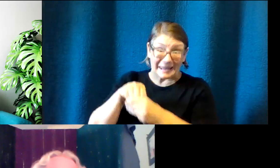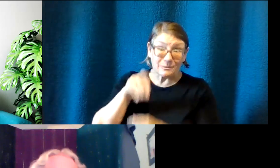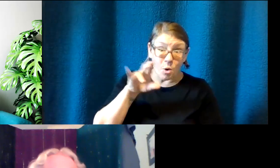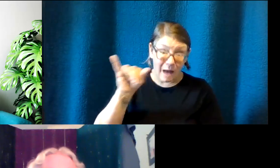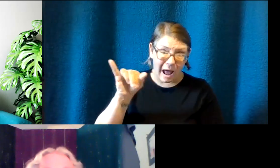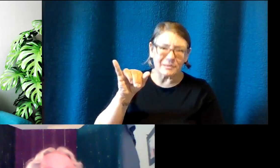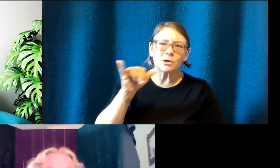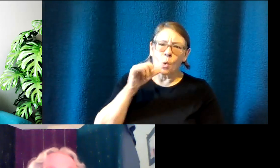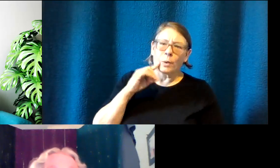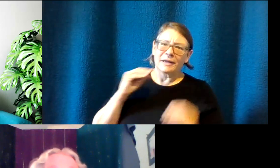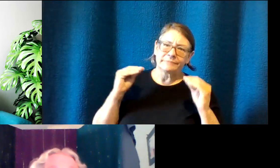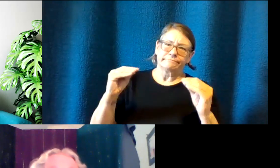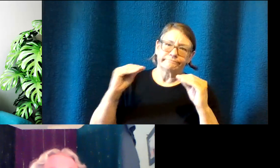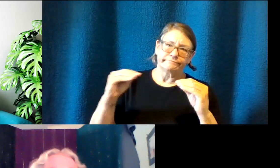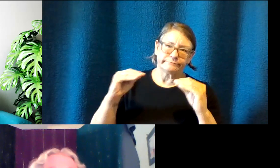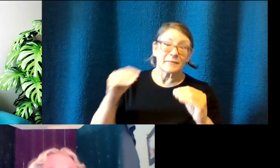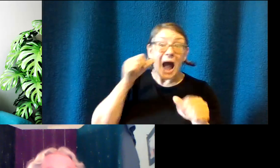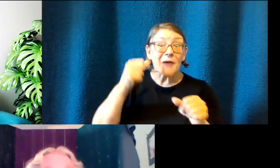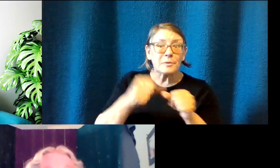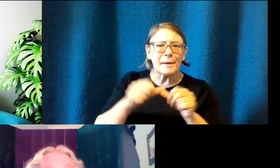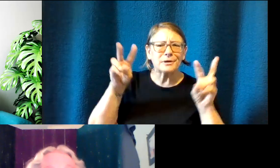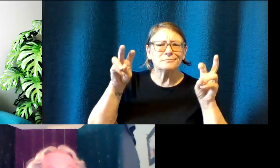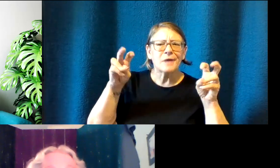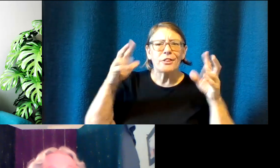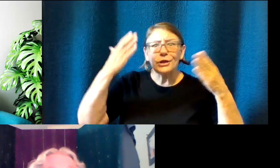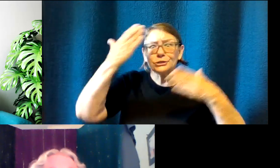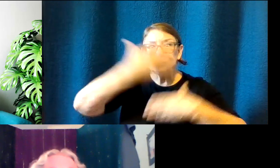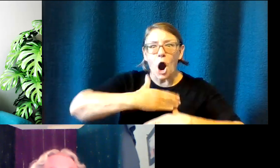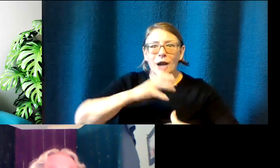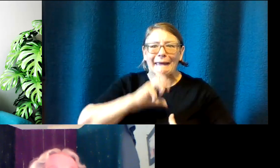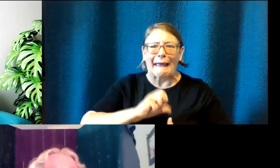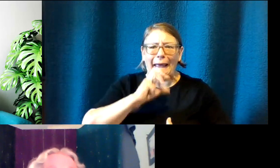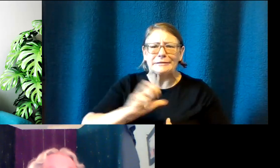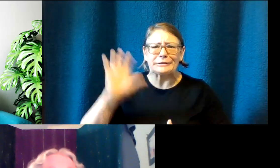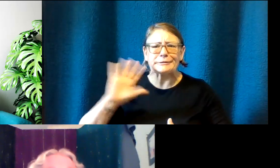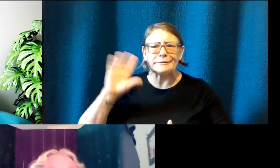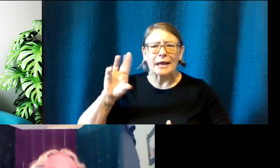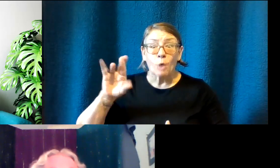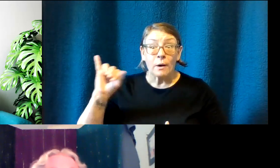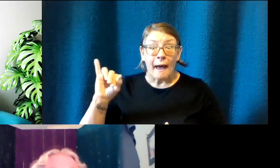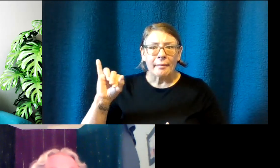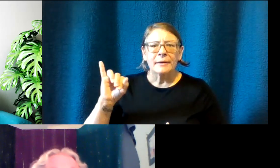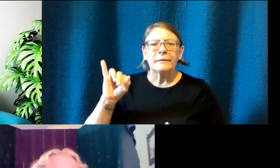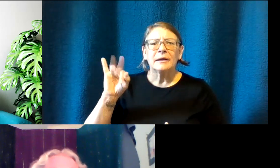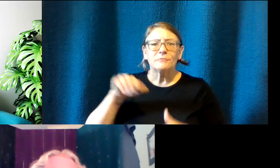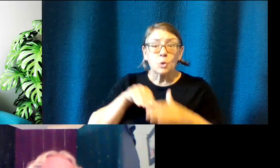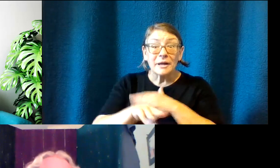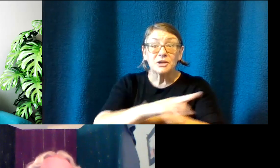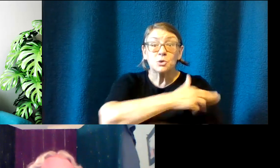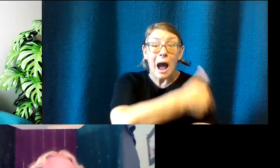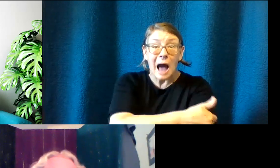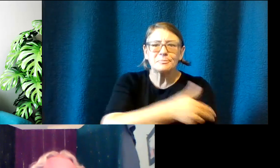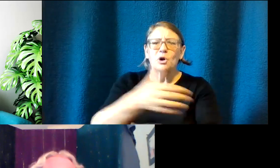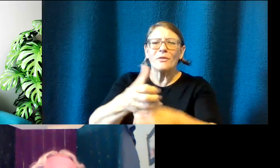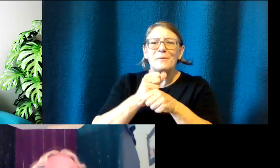be educated. I mean, I remember the dark ages in Rhode Island when at a hospital, they grabbed a janitor